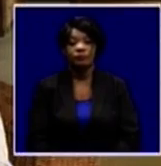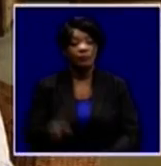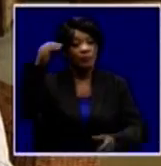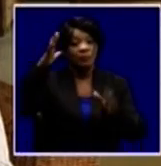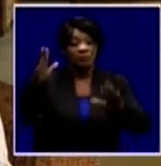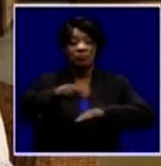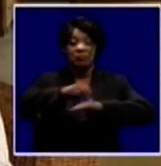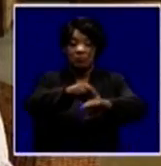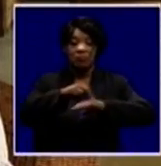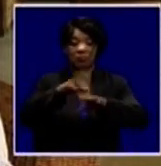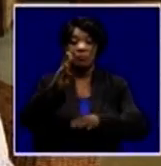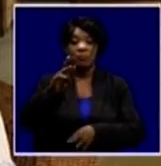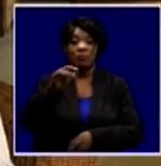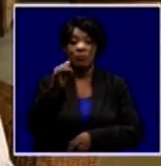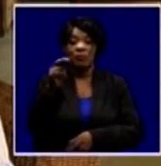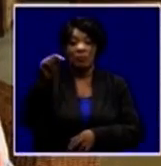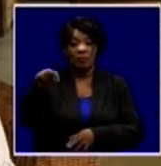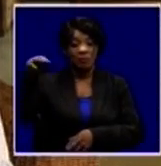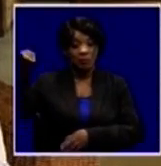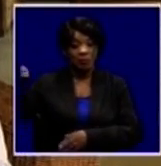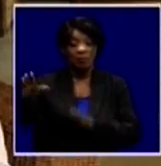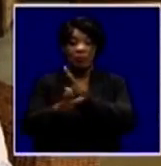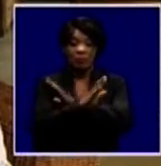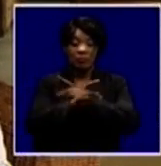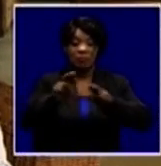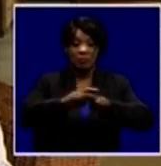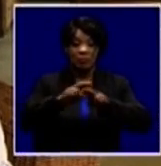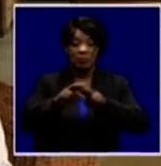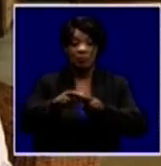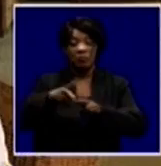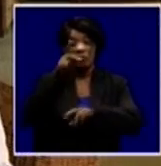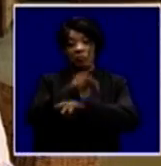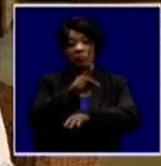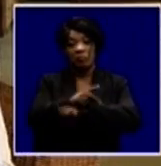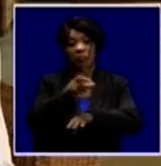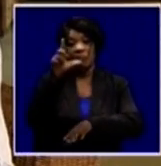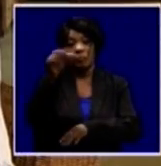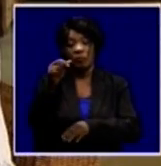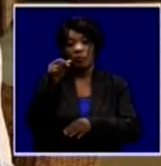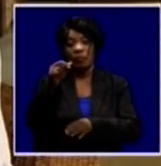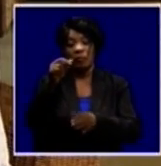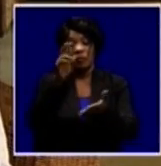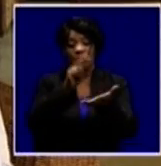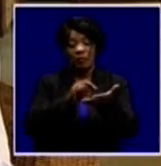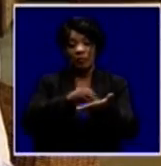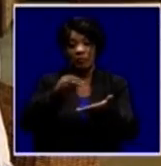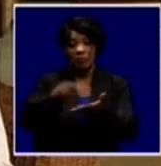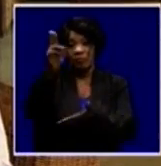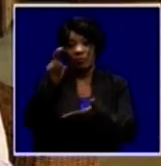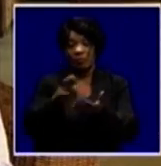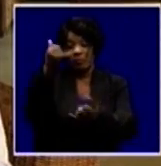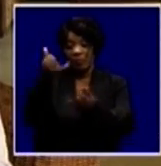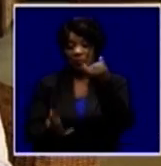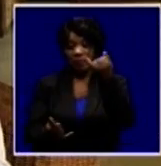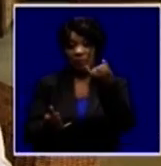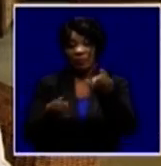Minister of Transport Brian Mushimba says Zambia Railways projects to collect over 23 million United States dollars by the end